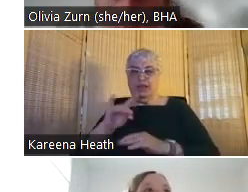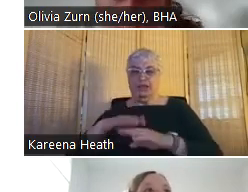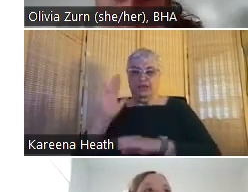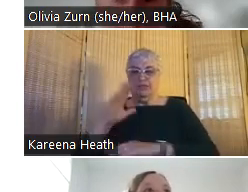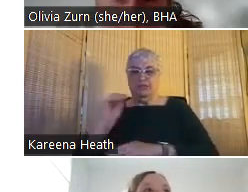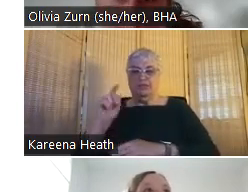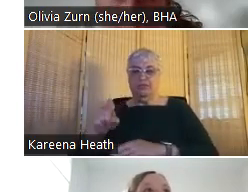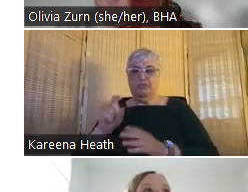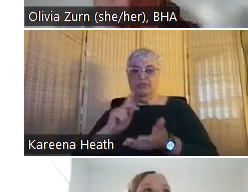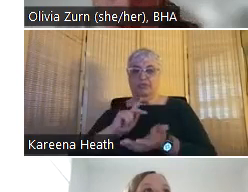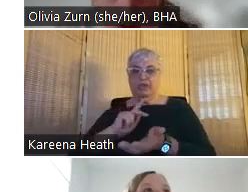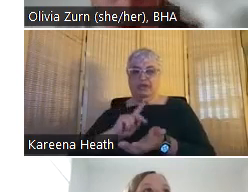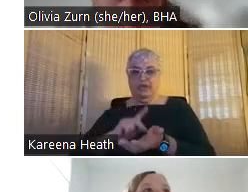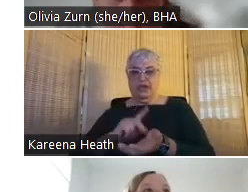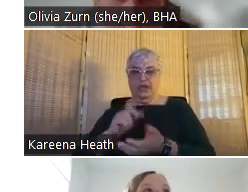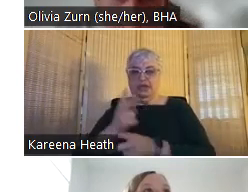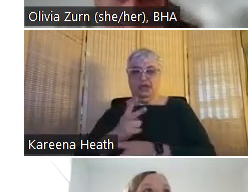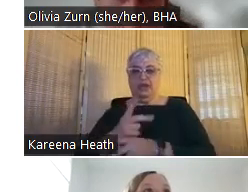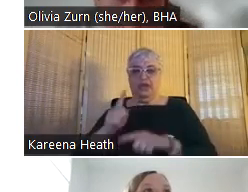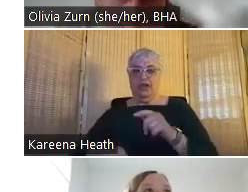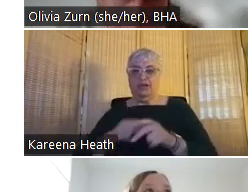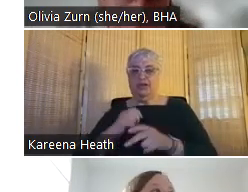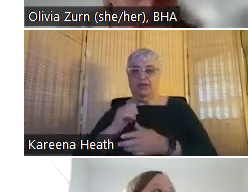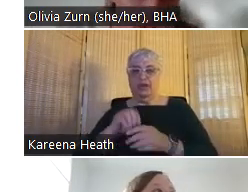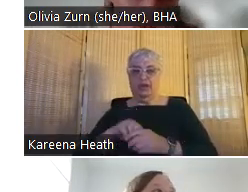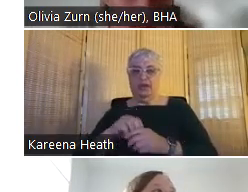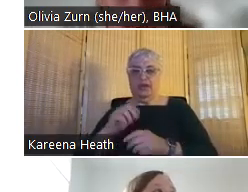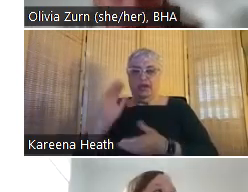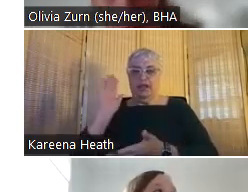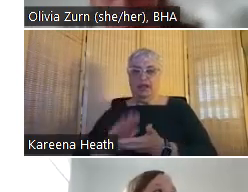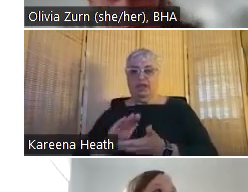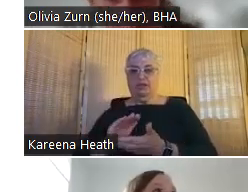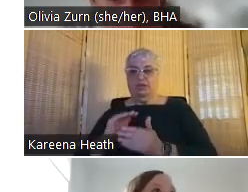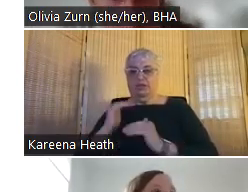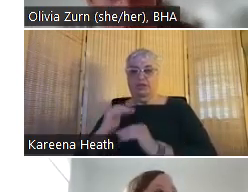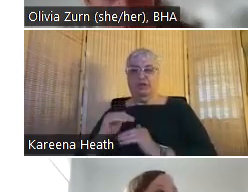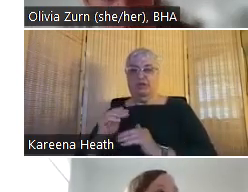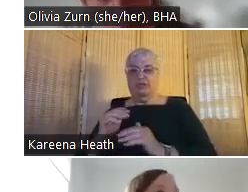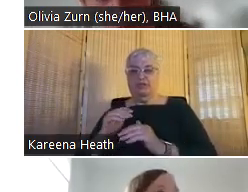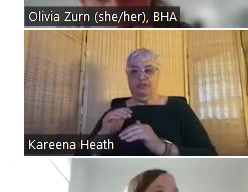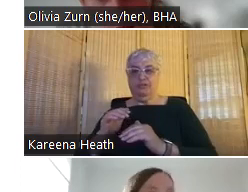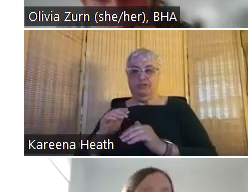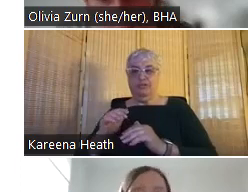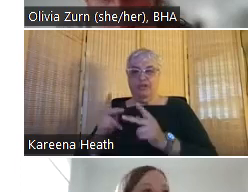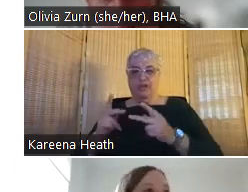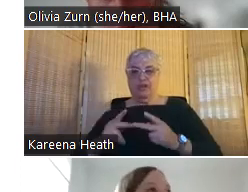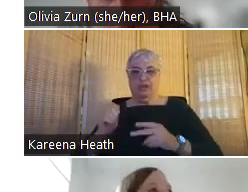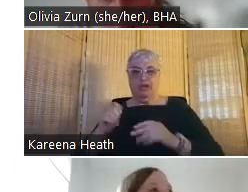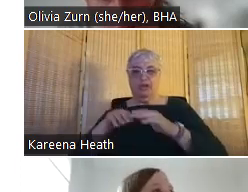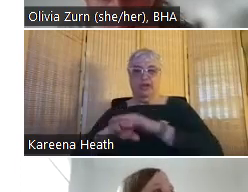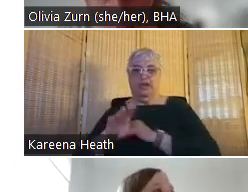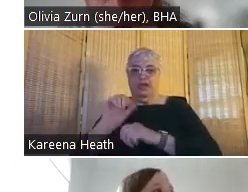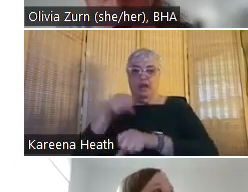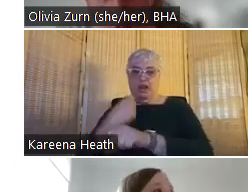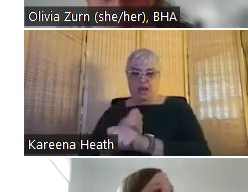of psychiatric care, and cannot be appropriately treated in a less restrictive setting. An individual may be admitted into a locked